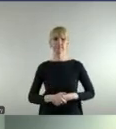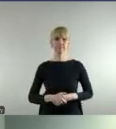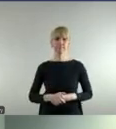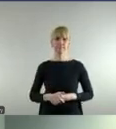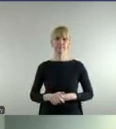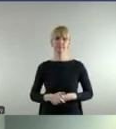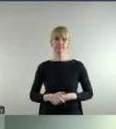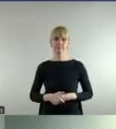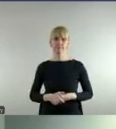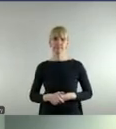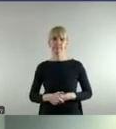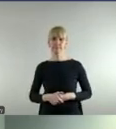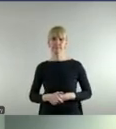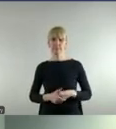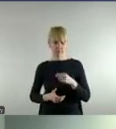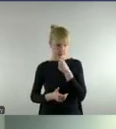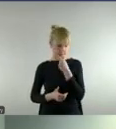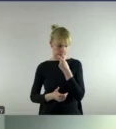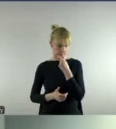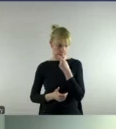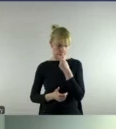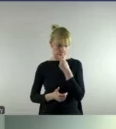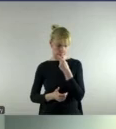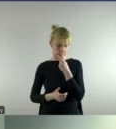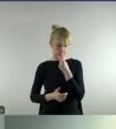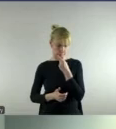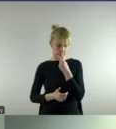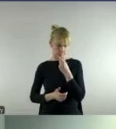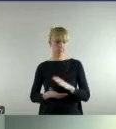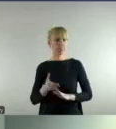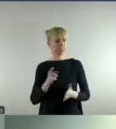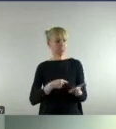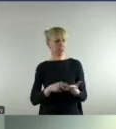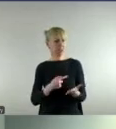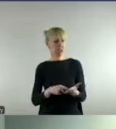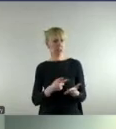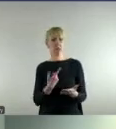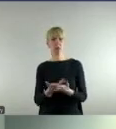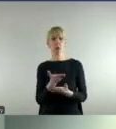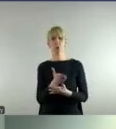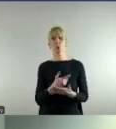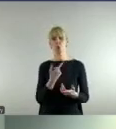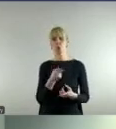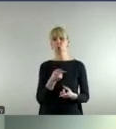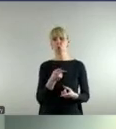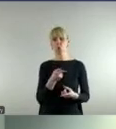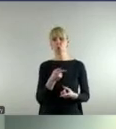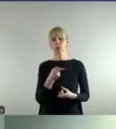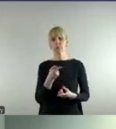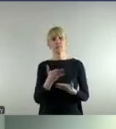And what's common when you're talking about social capital is to focus on these three key types, which are important to